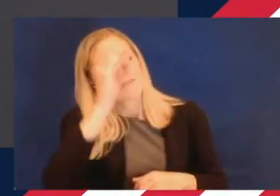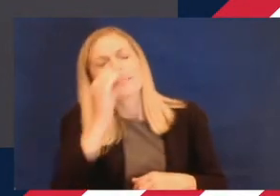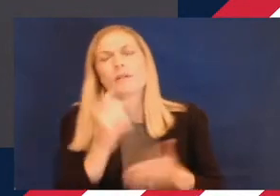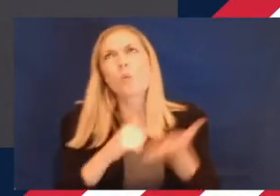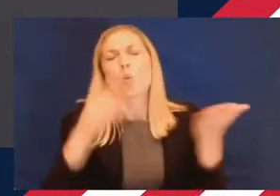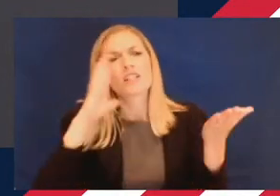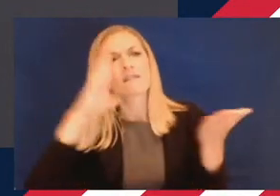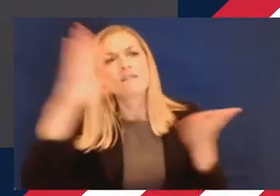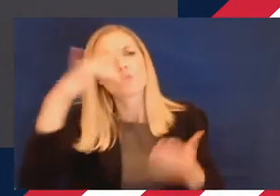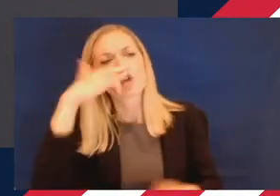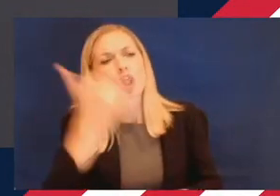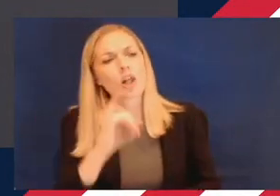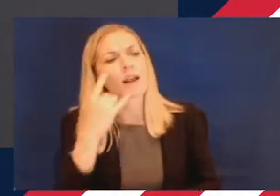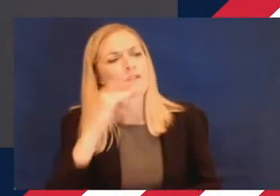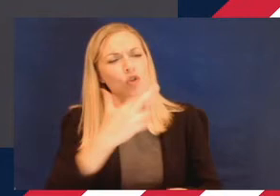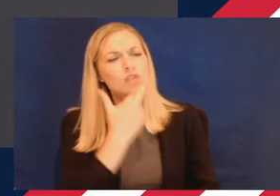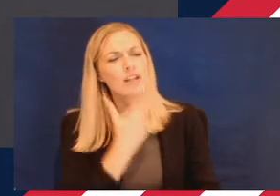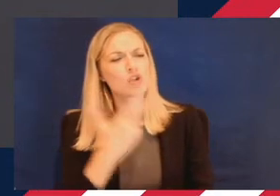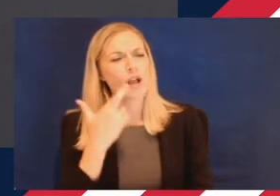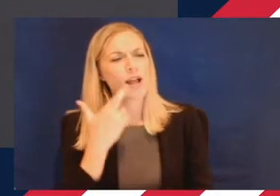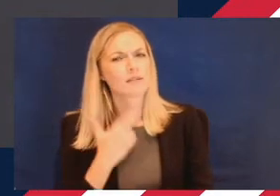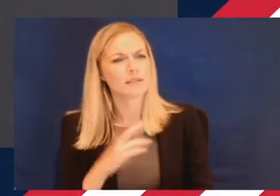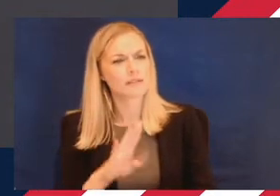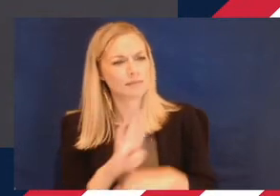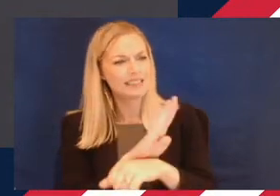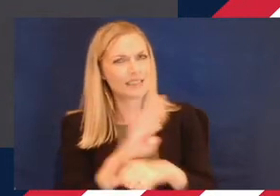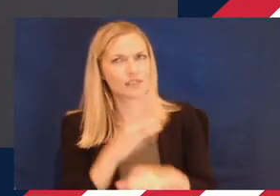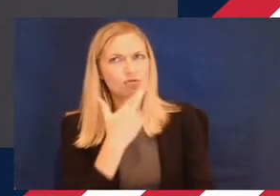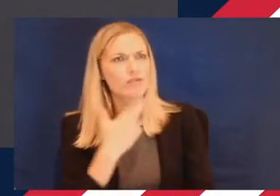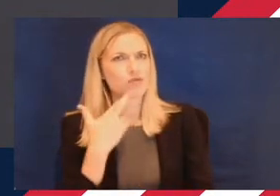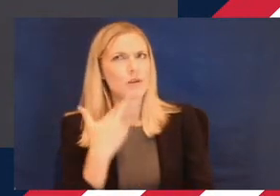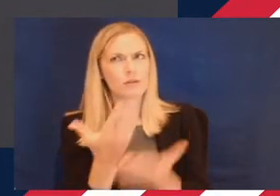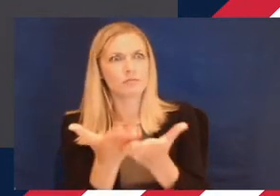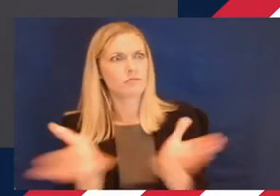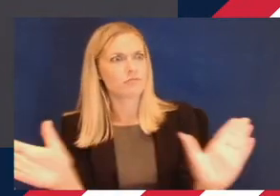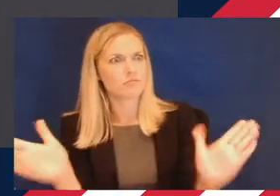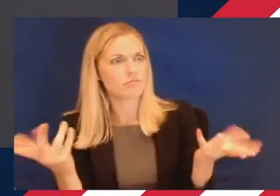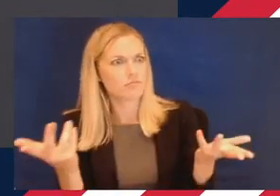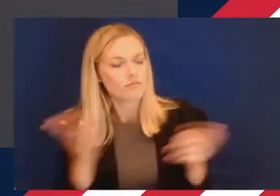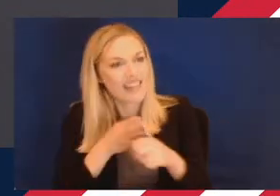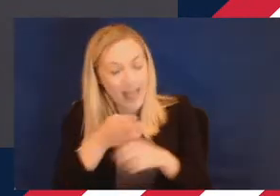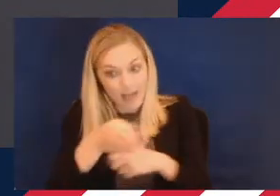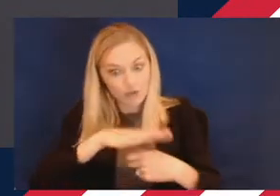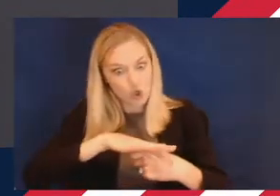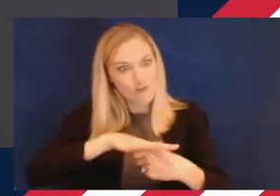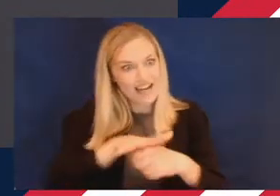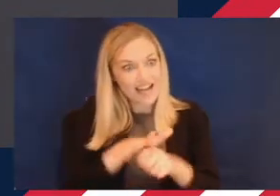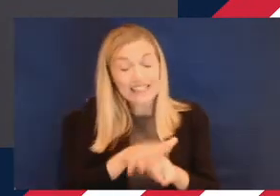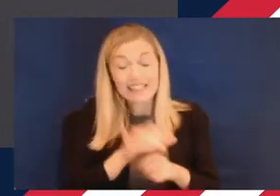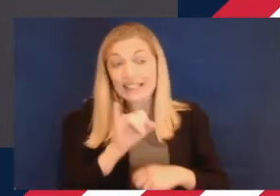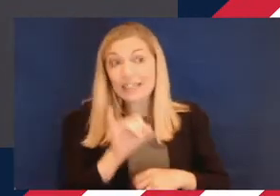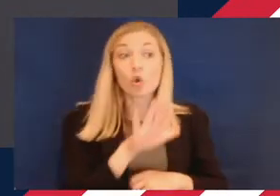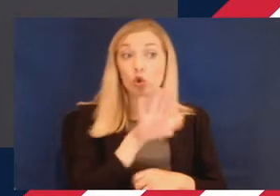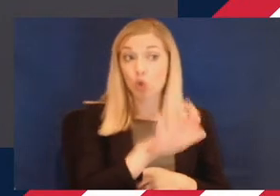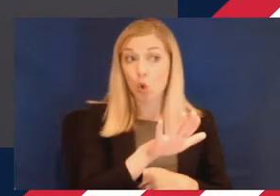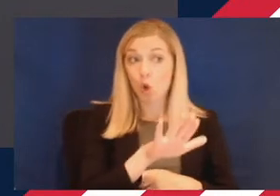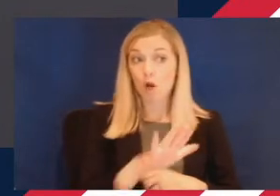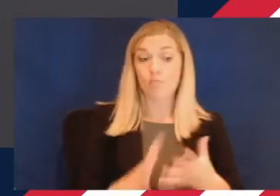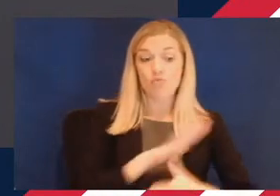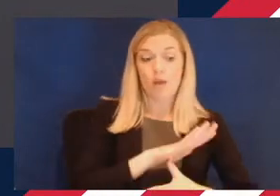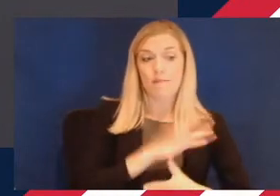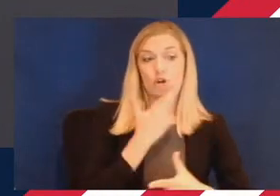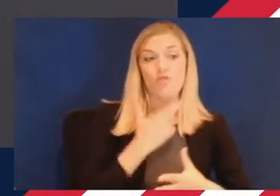like after COVID-19? Your main restaurant has survived, your second one has